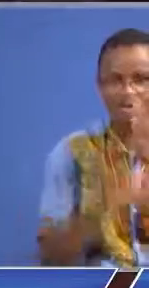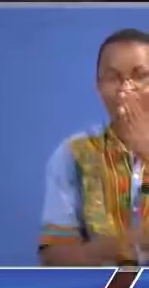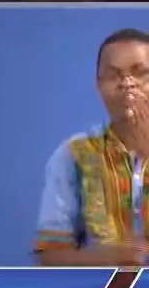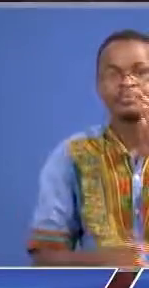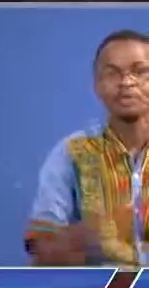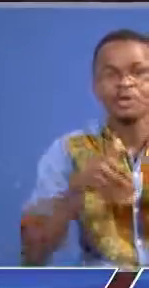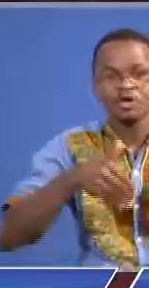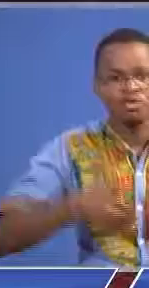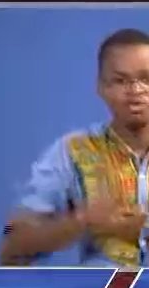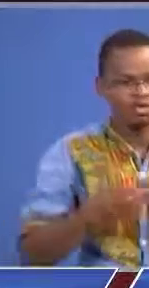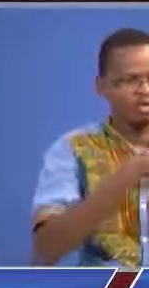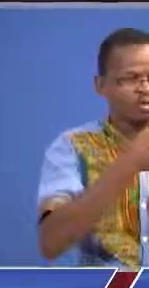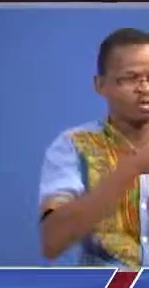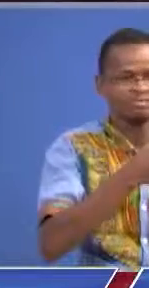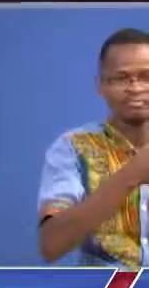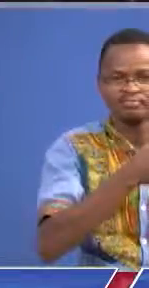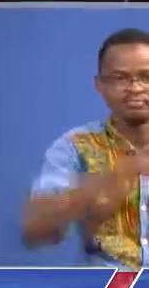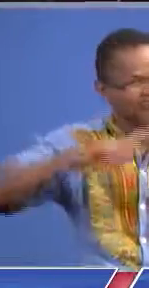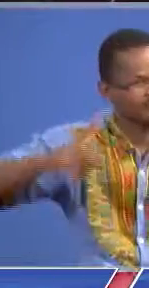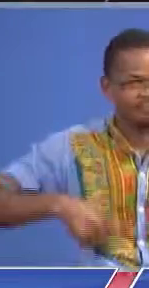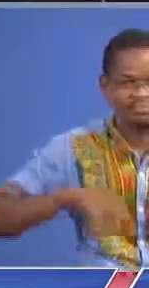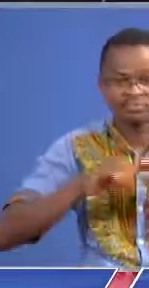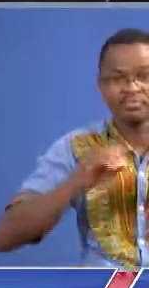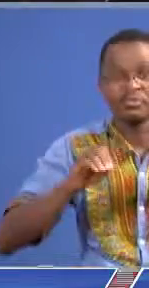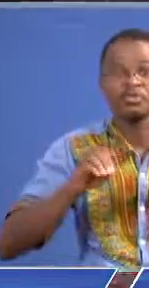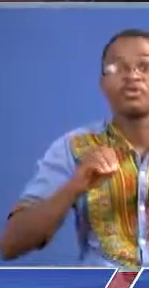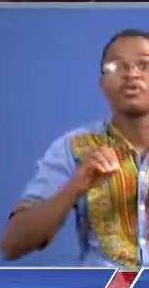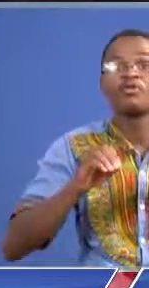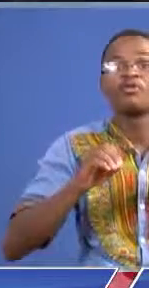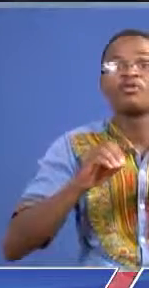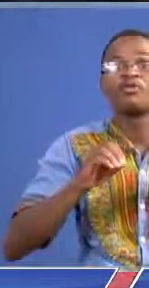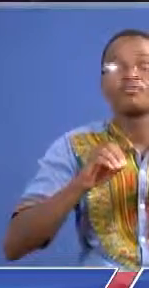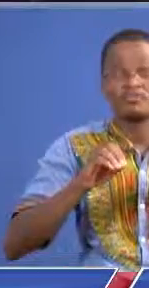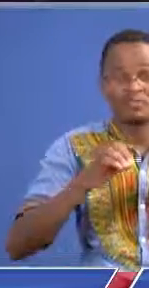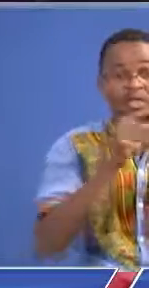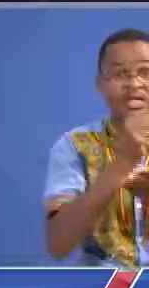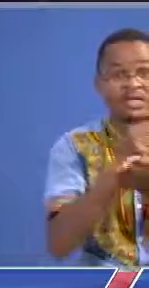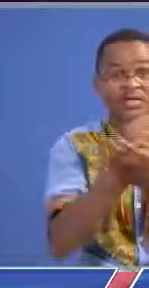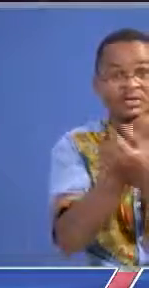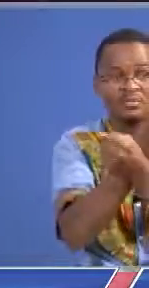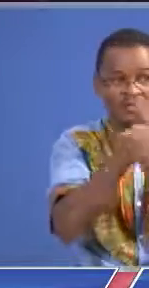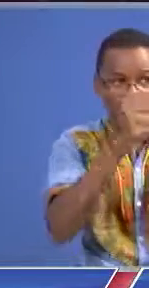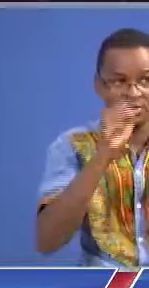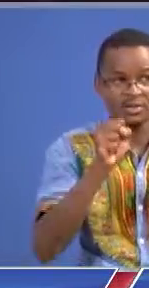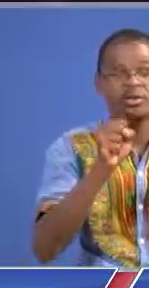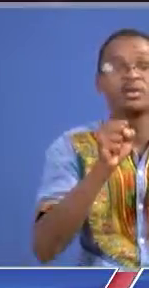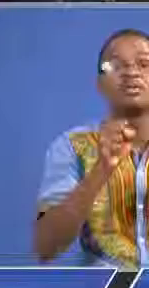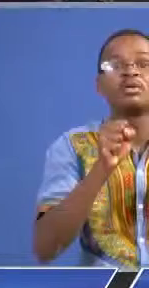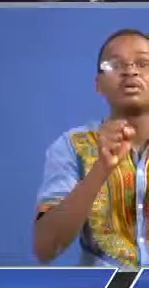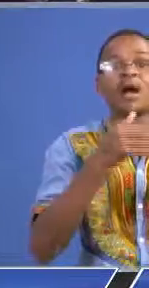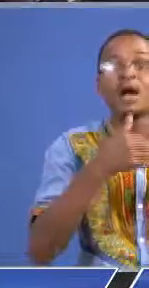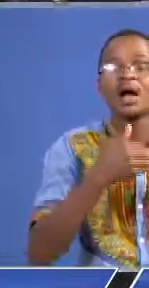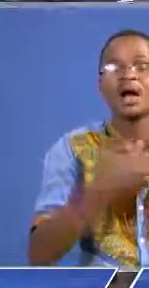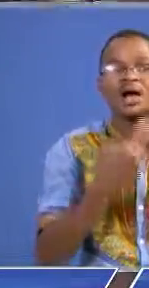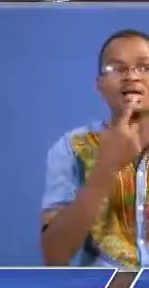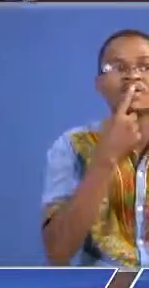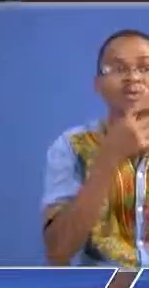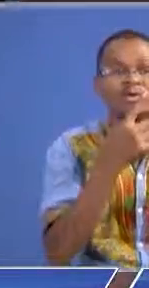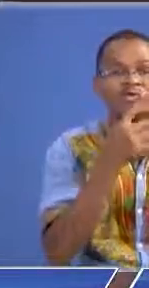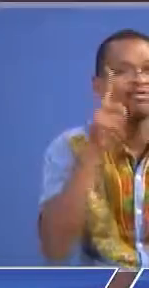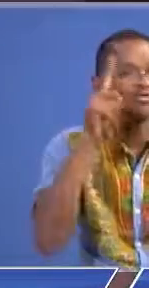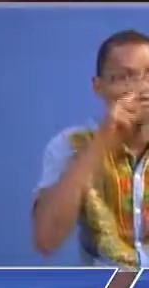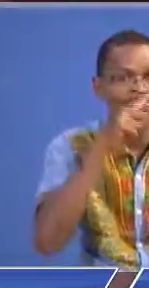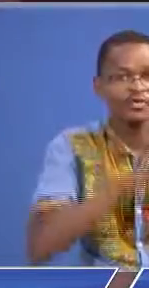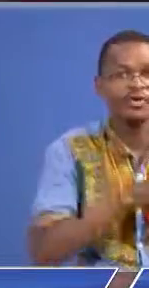The youths have shown their dissatisfaction following the state visit by Uganda President Yoweri Museveni have termed the